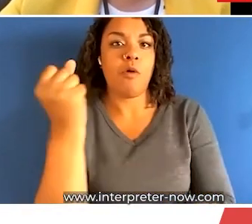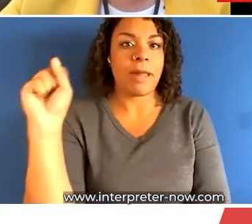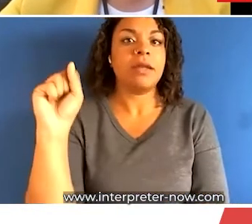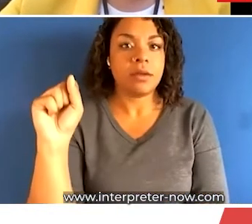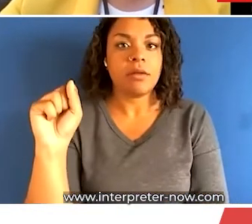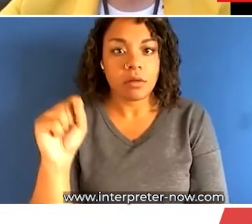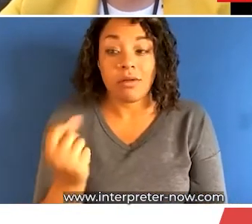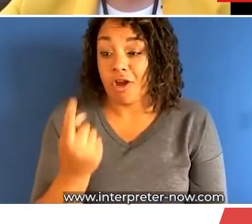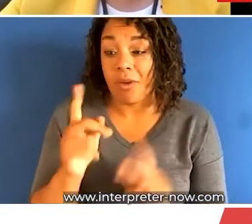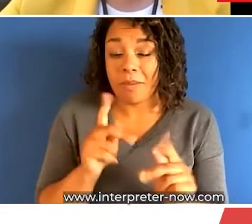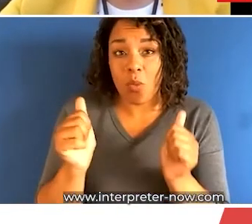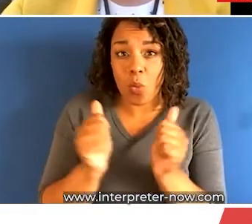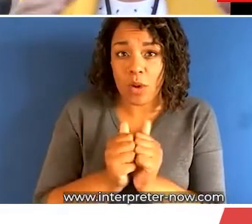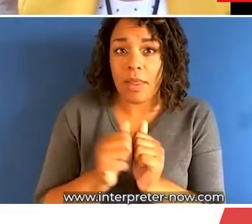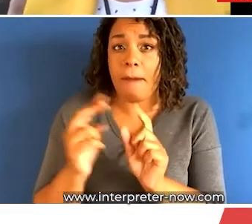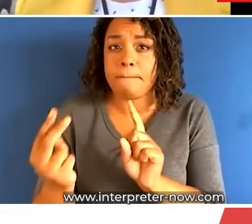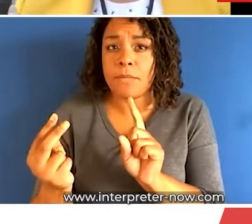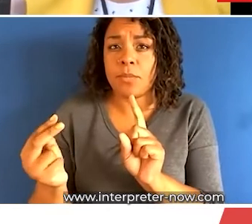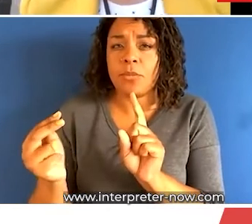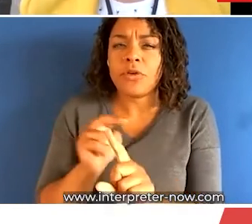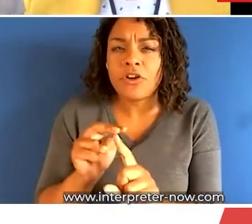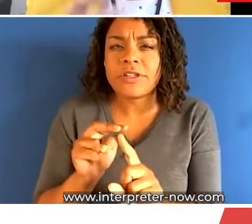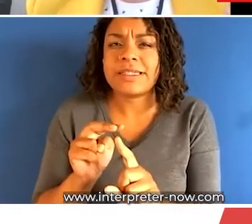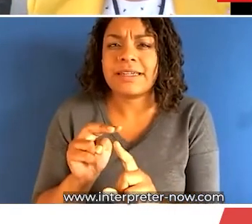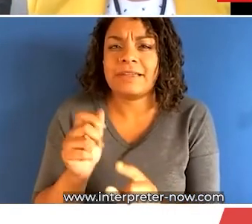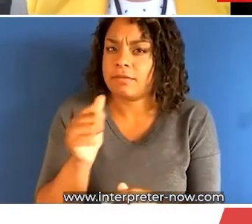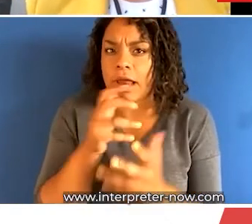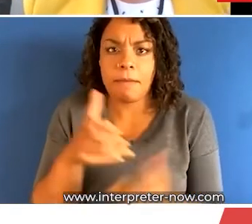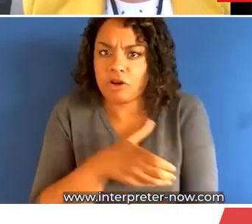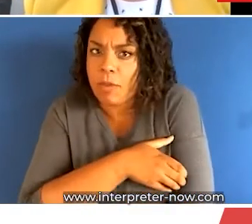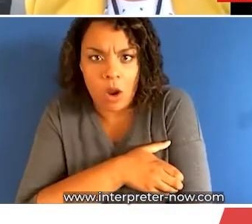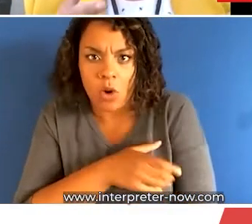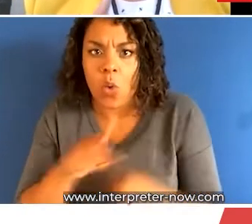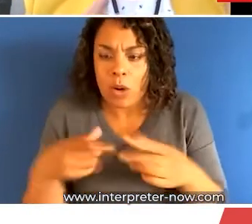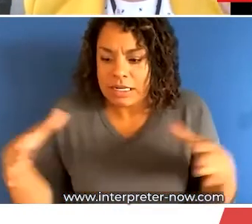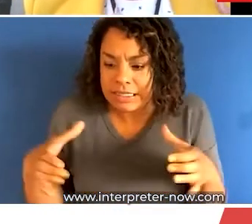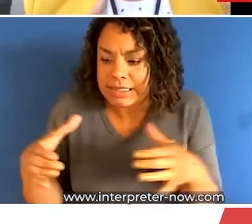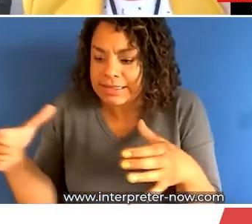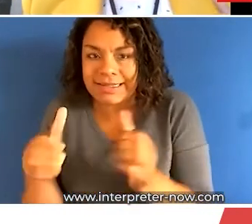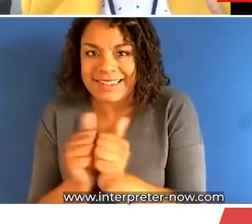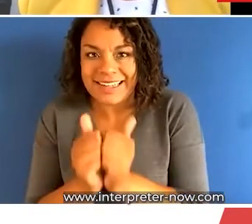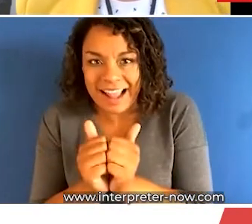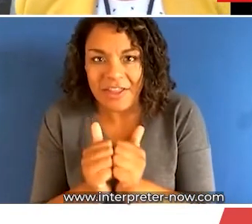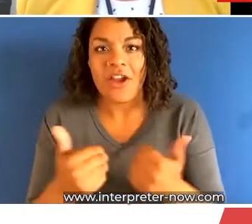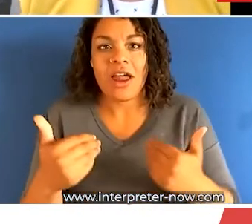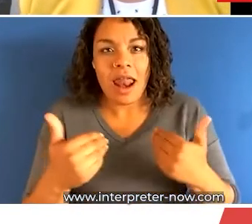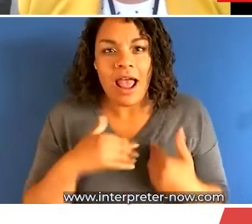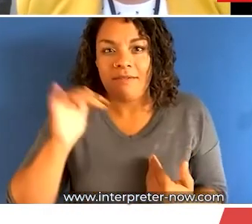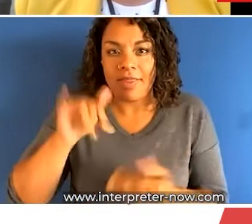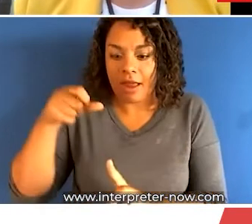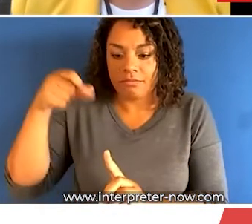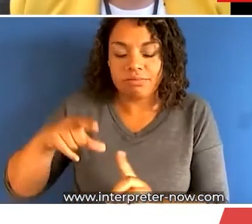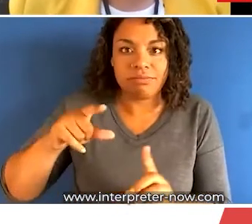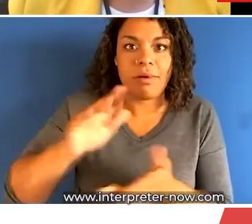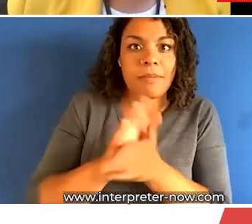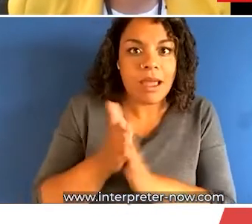understanding that people with perceived not so much power, when collectively coming together and there being this catalyst to